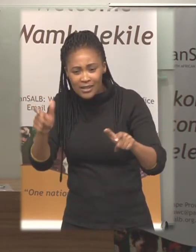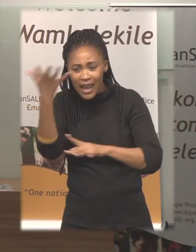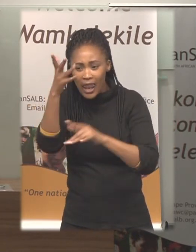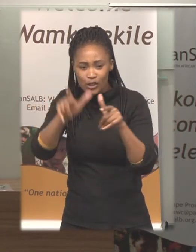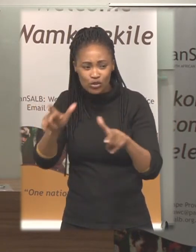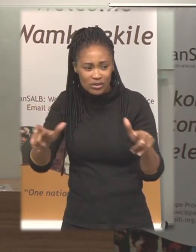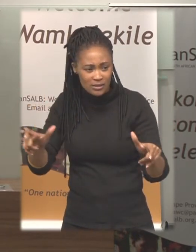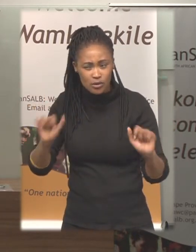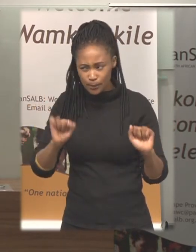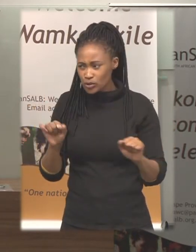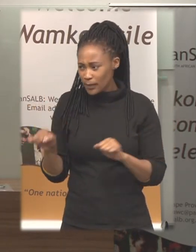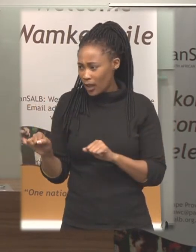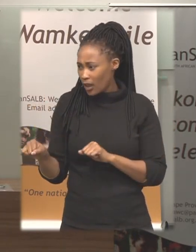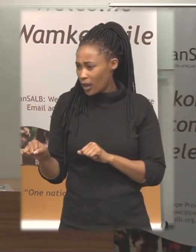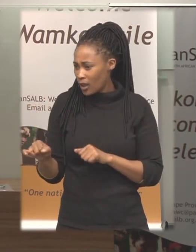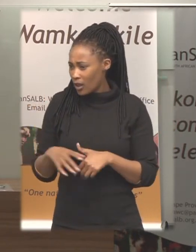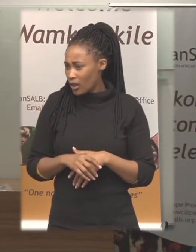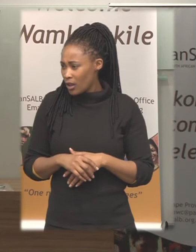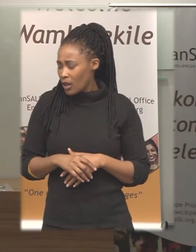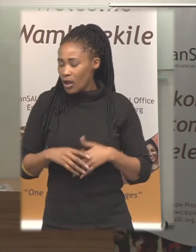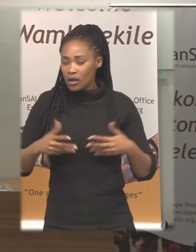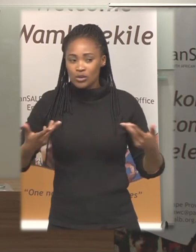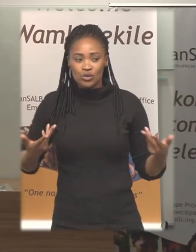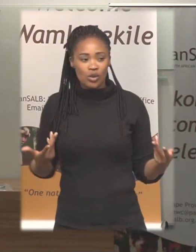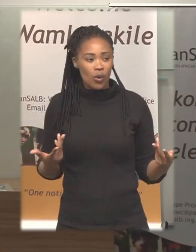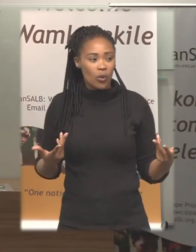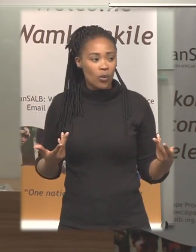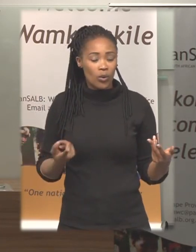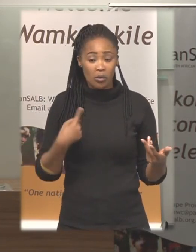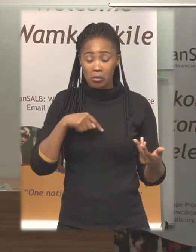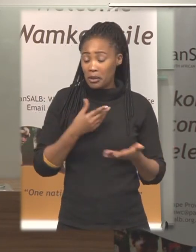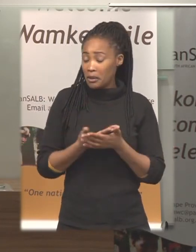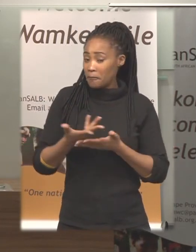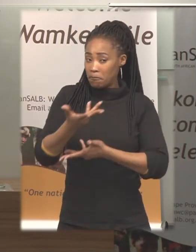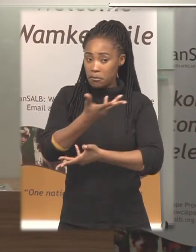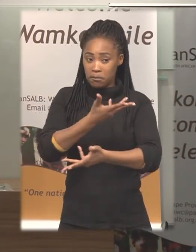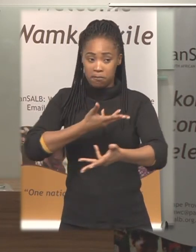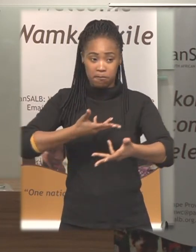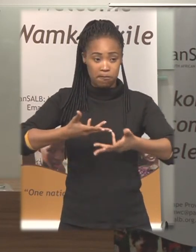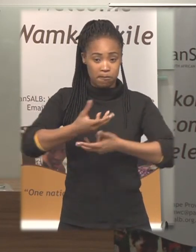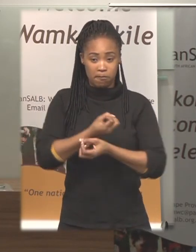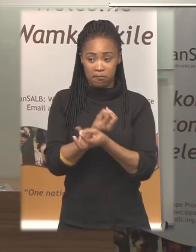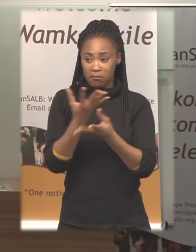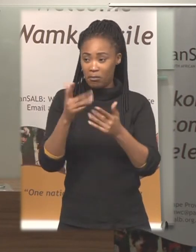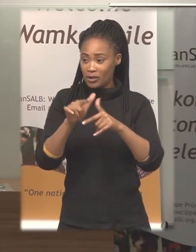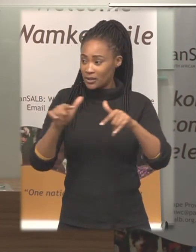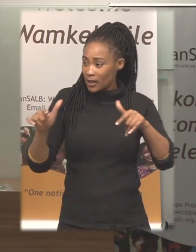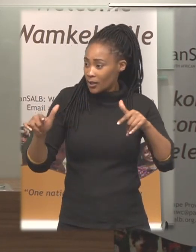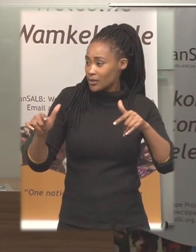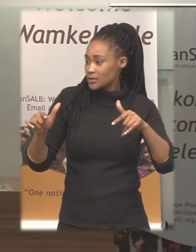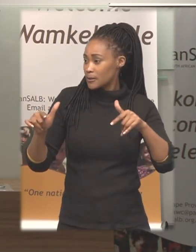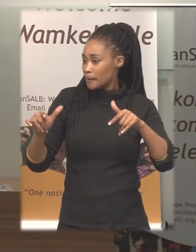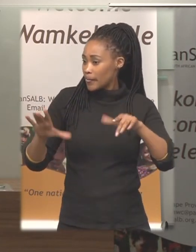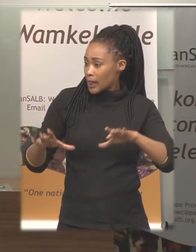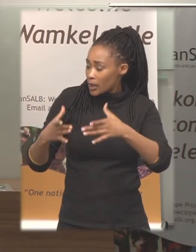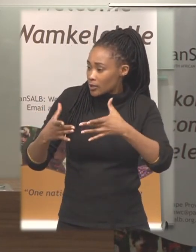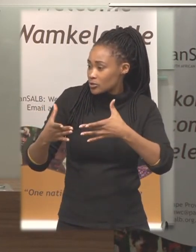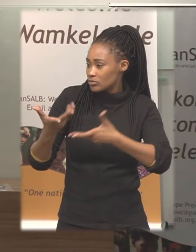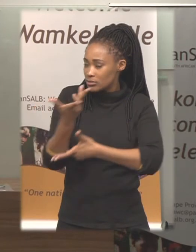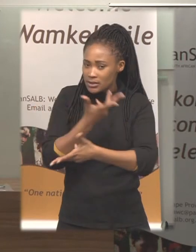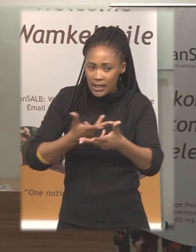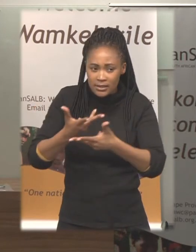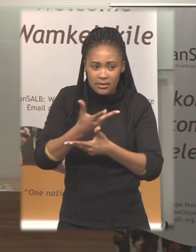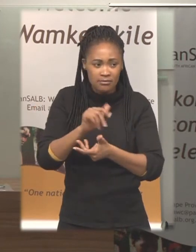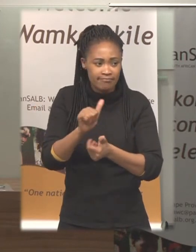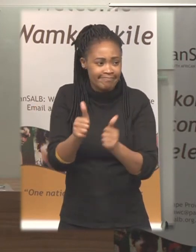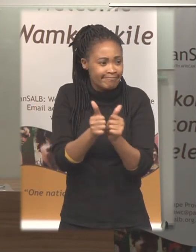where that's possible. So we can talk about multilingual classroom discussions, pair and group